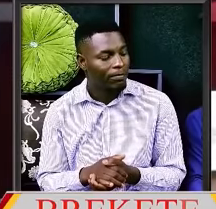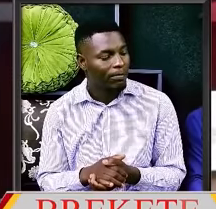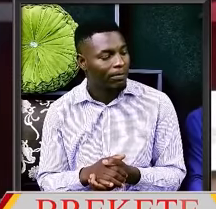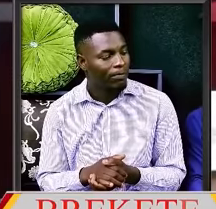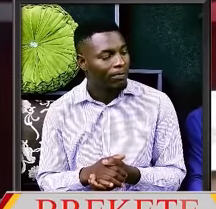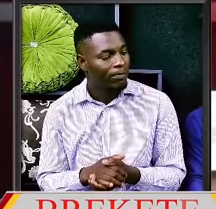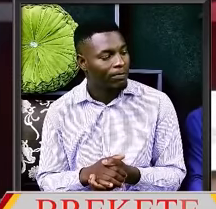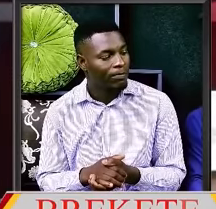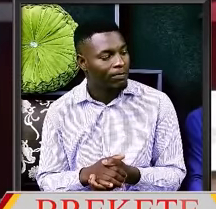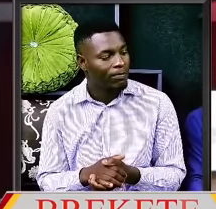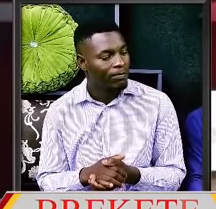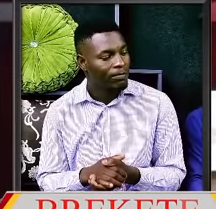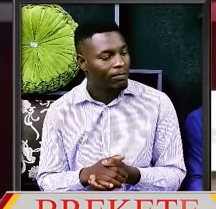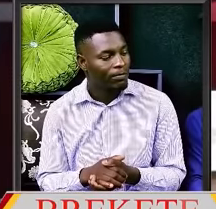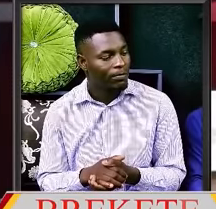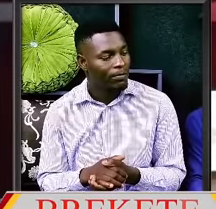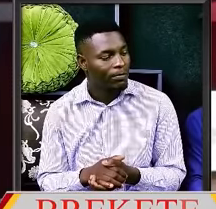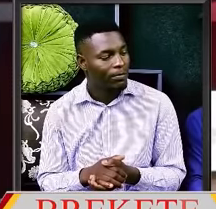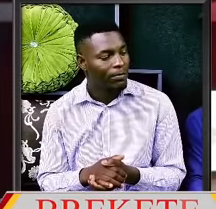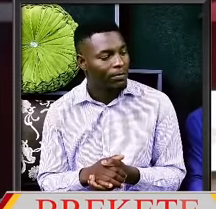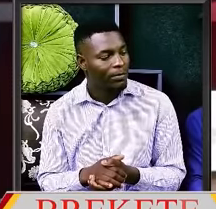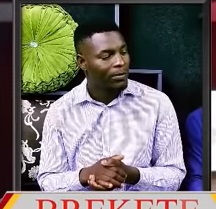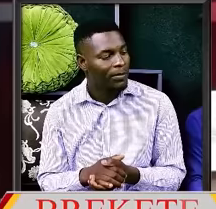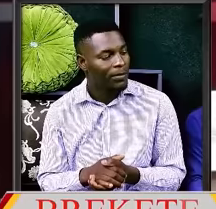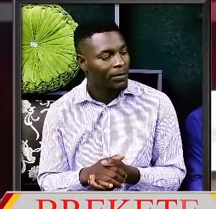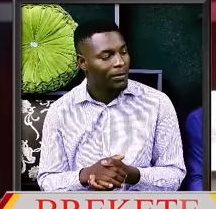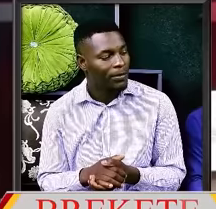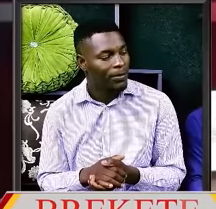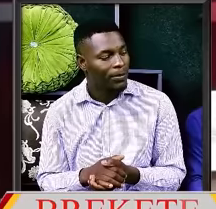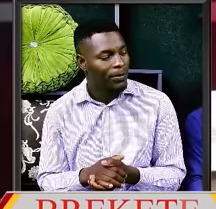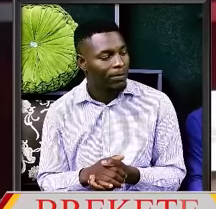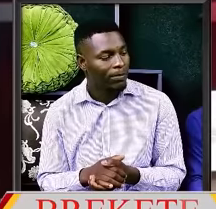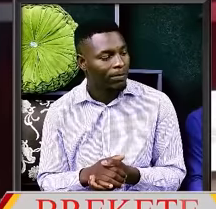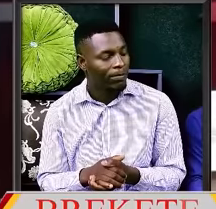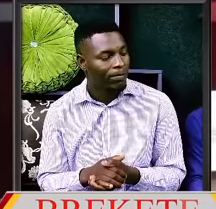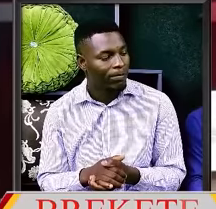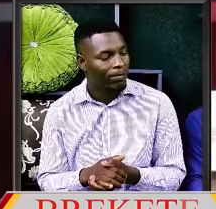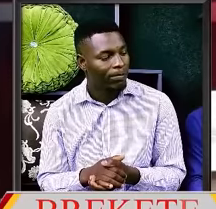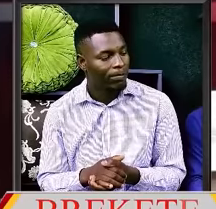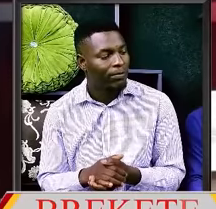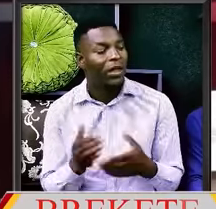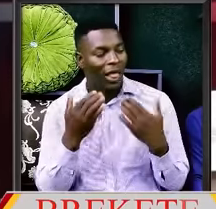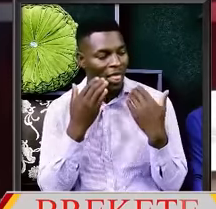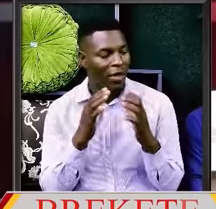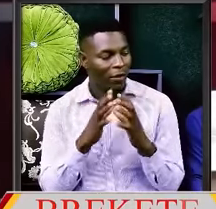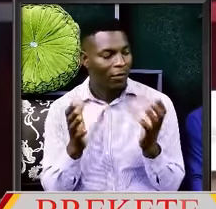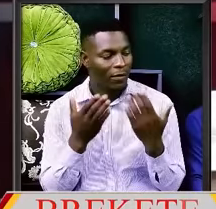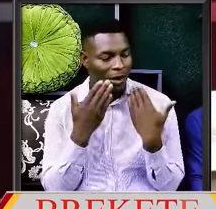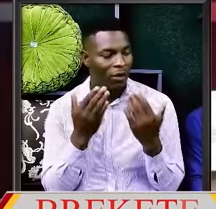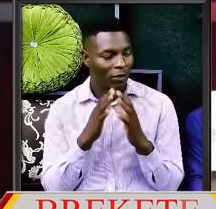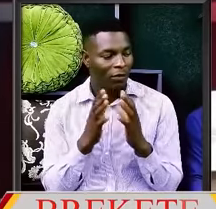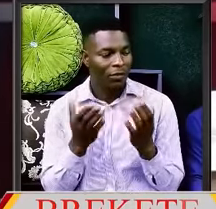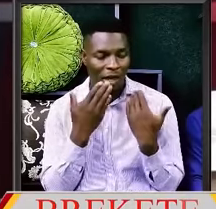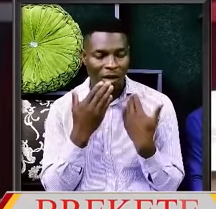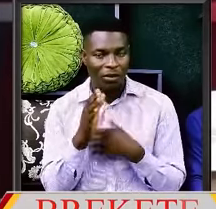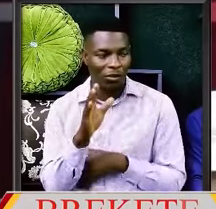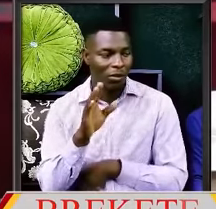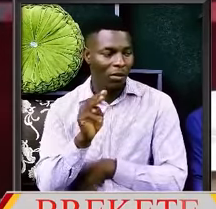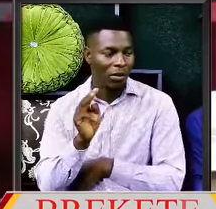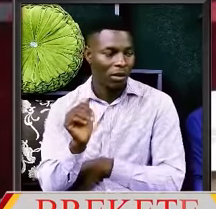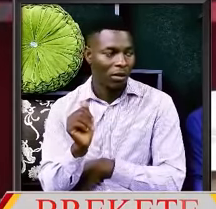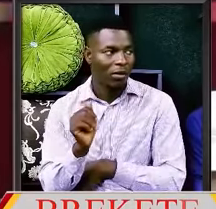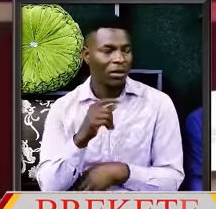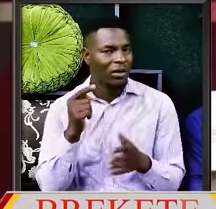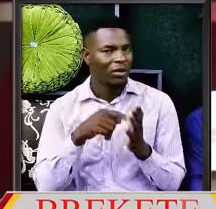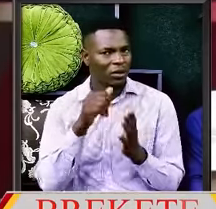He can lead us to who the father of that boy is. Please, God will help you. God will help you, sir. Thank you very much. Thank you, ma.